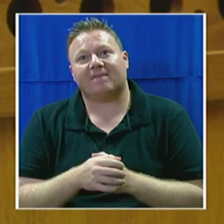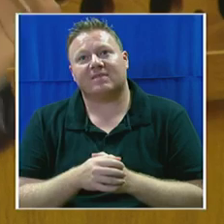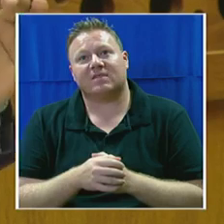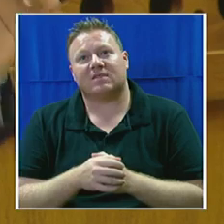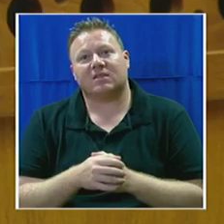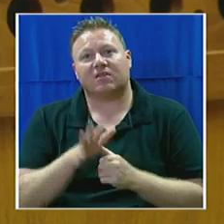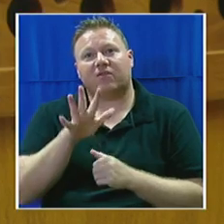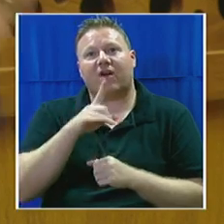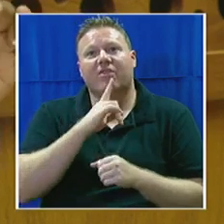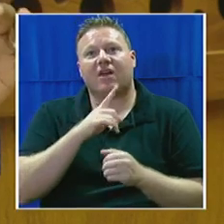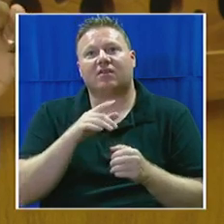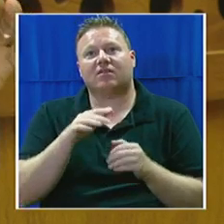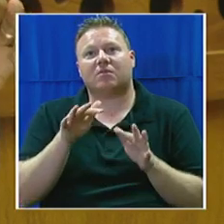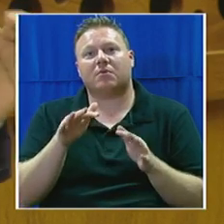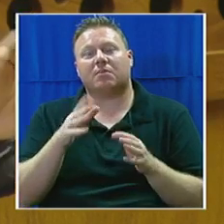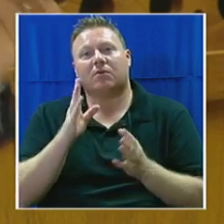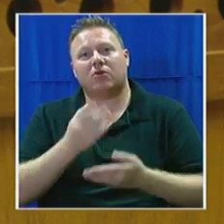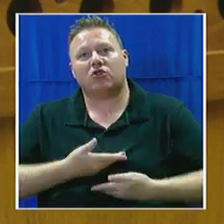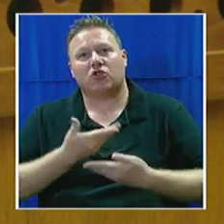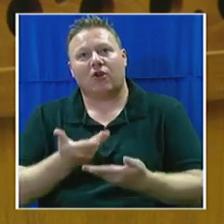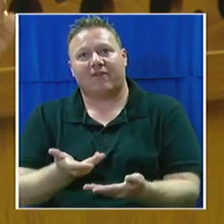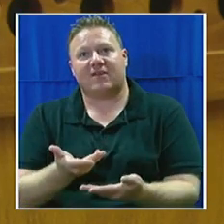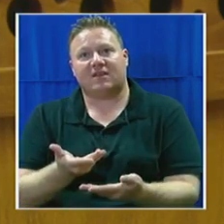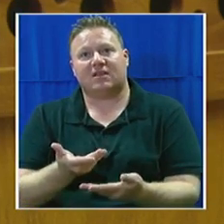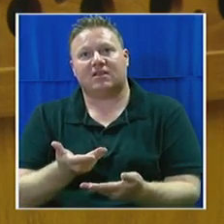5,000 people ought to be serviced on